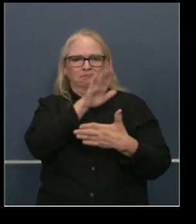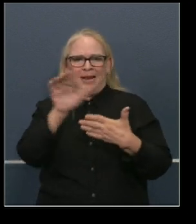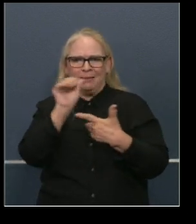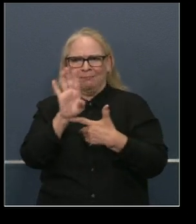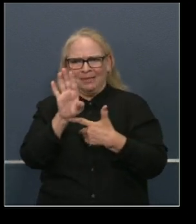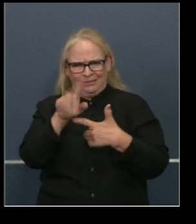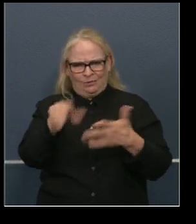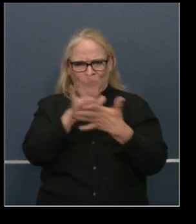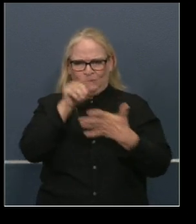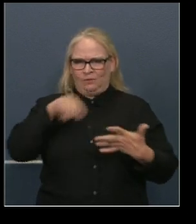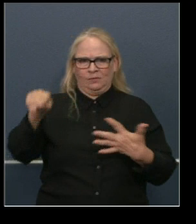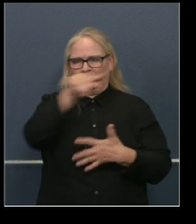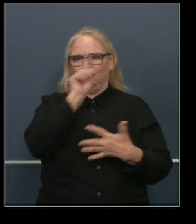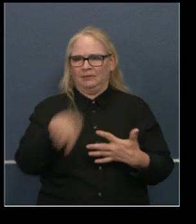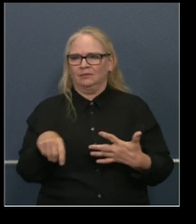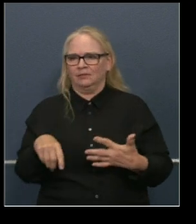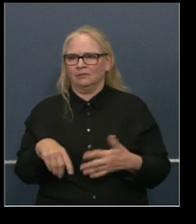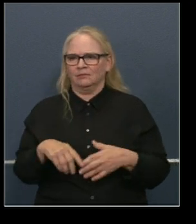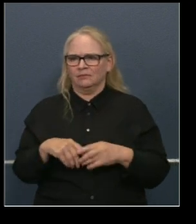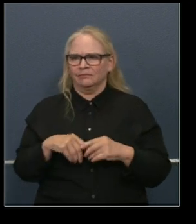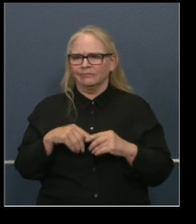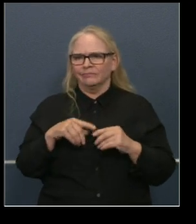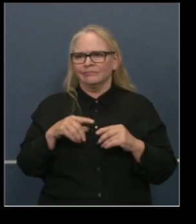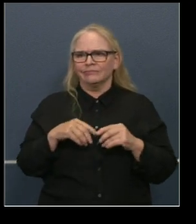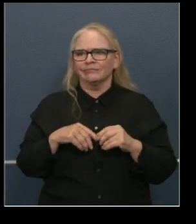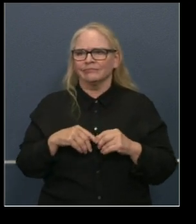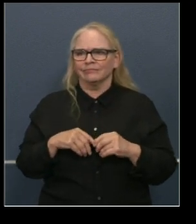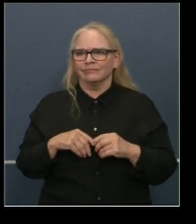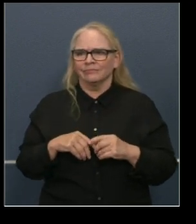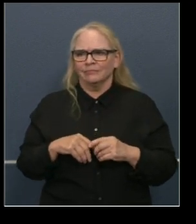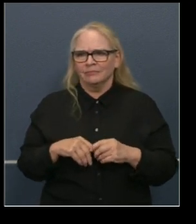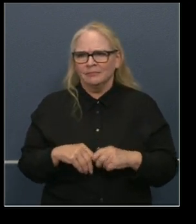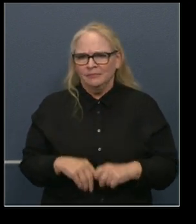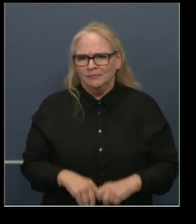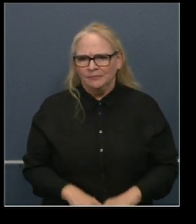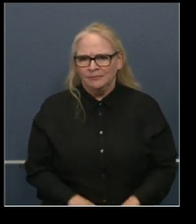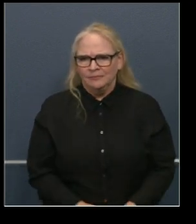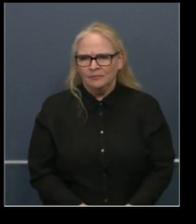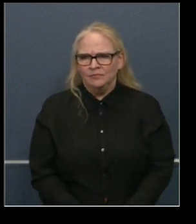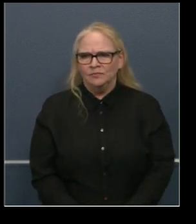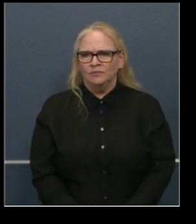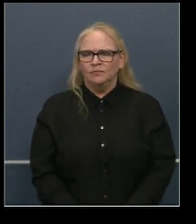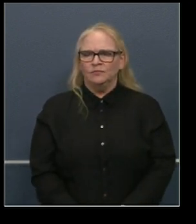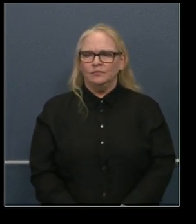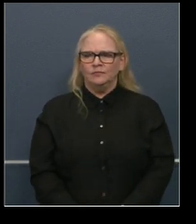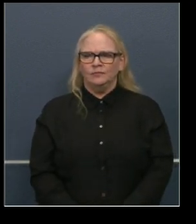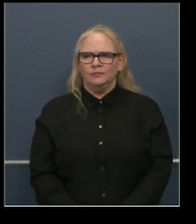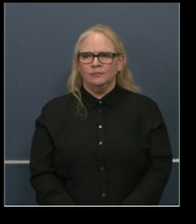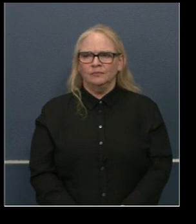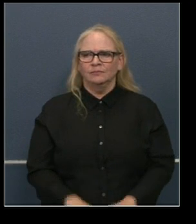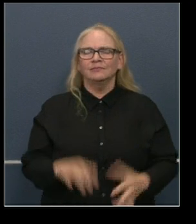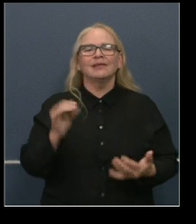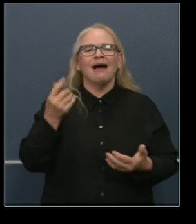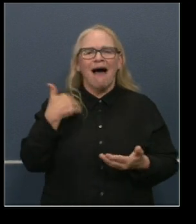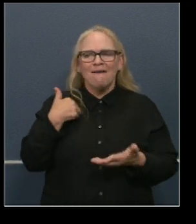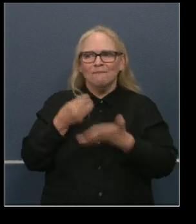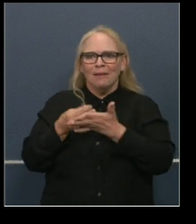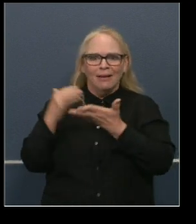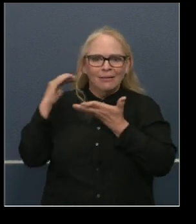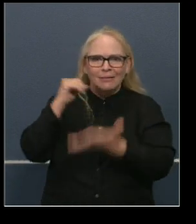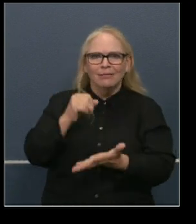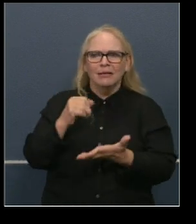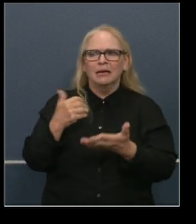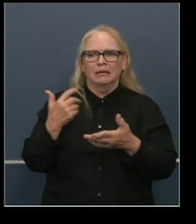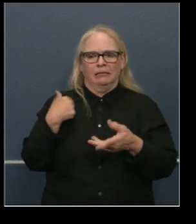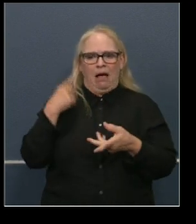there's been a lot of attention that they've been able to provide with new resources from the Collaborative